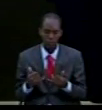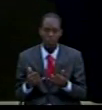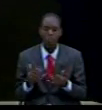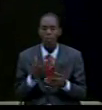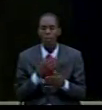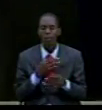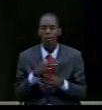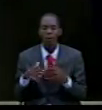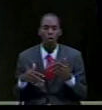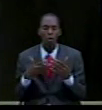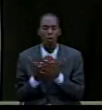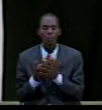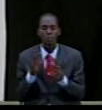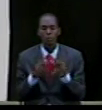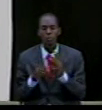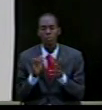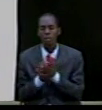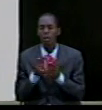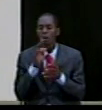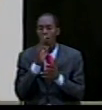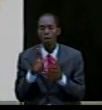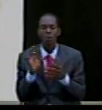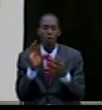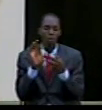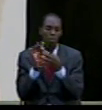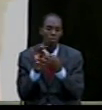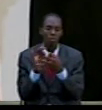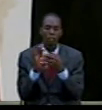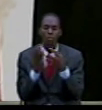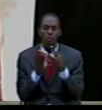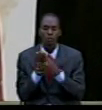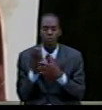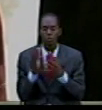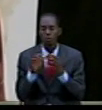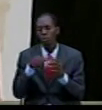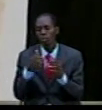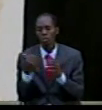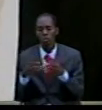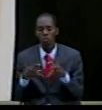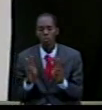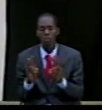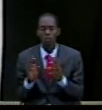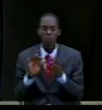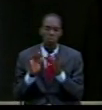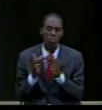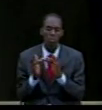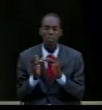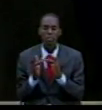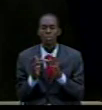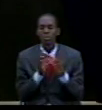those that are connecting via all means, we pray that there will be